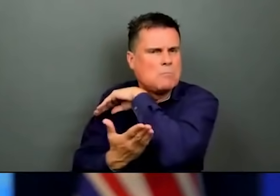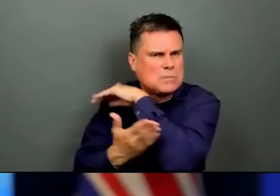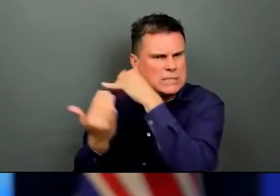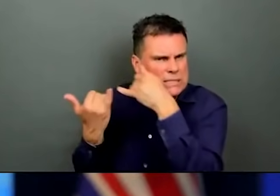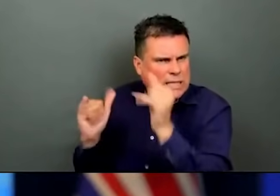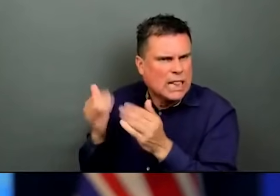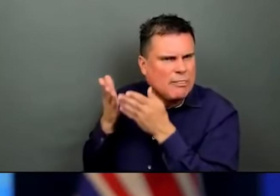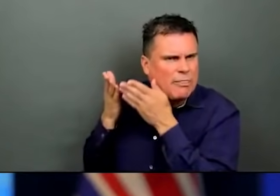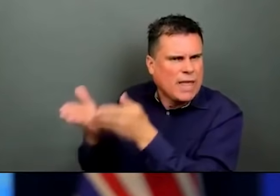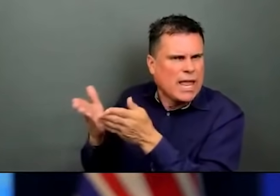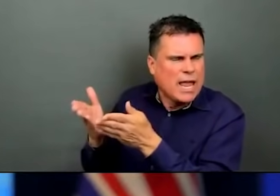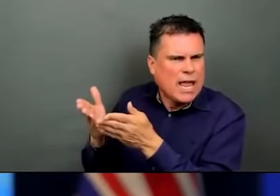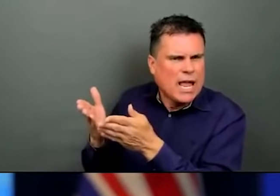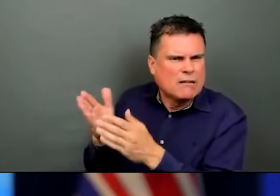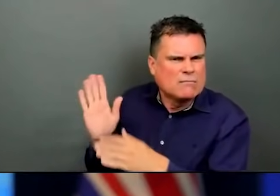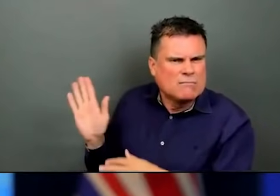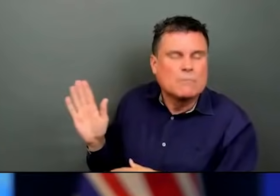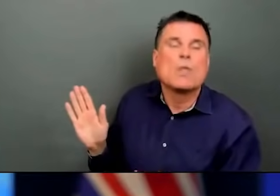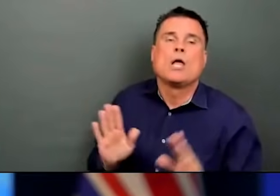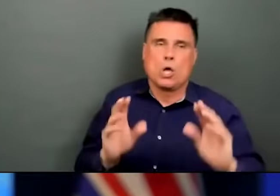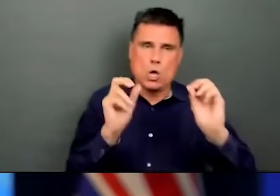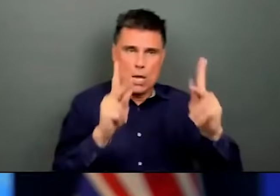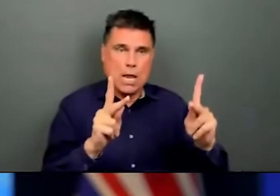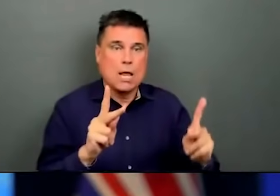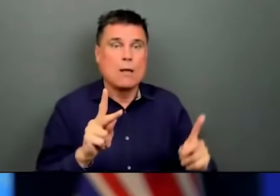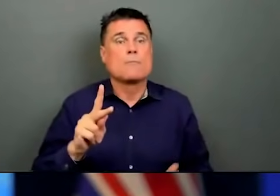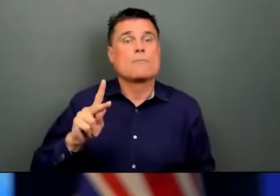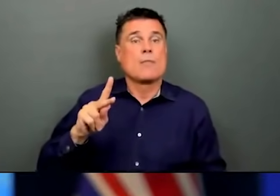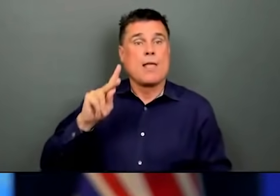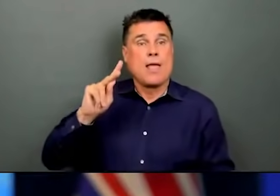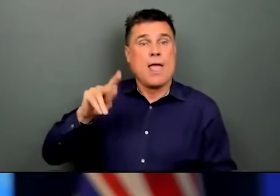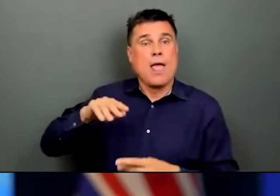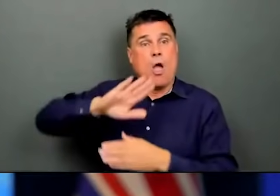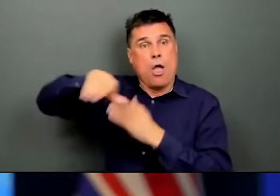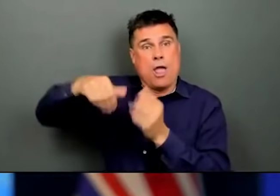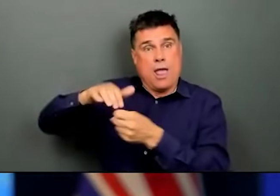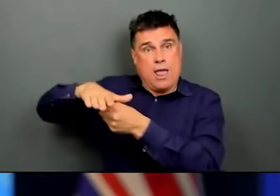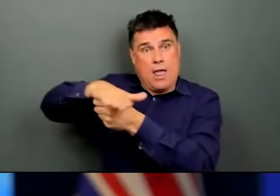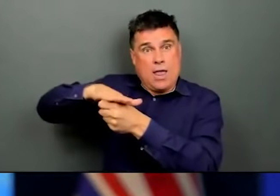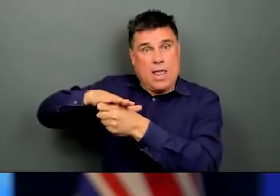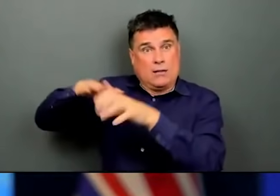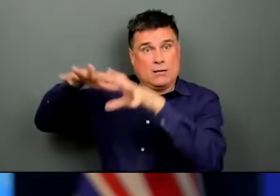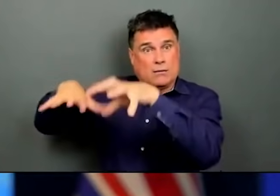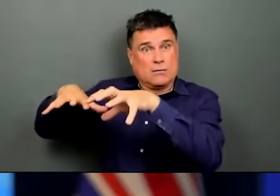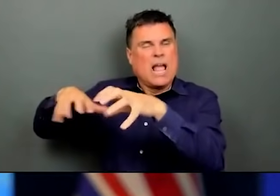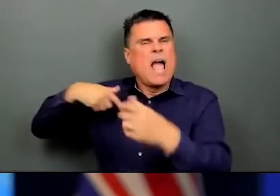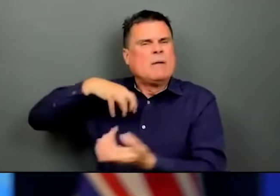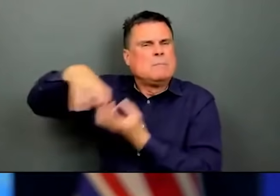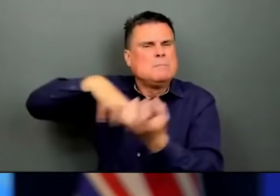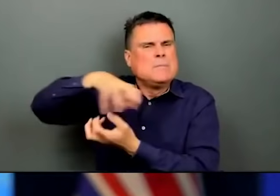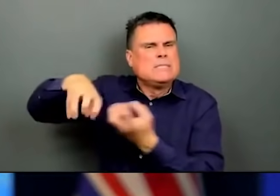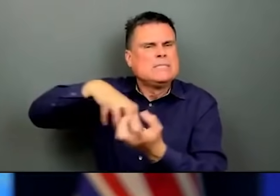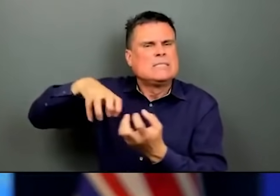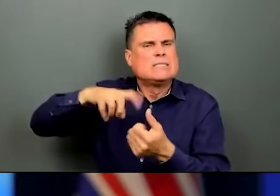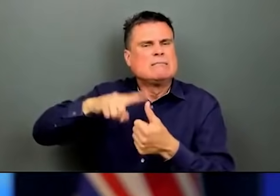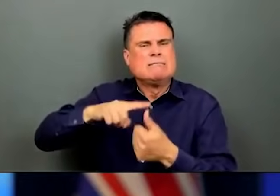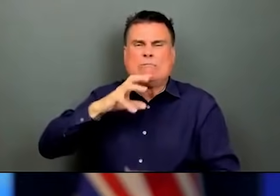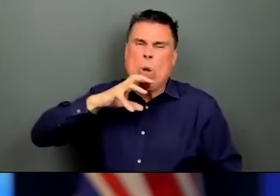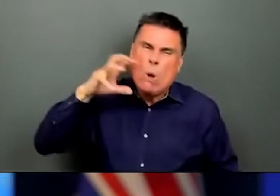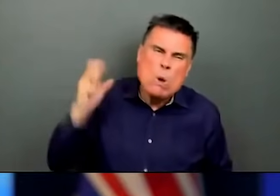nations have second growth in their territory that they'll continue to harvest. But the areas of specific